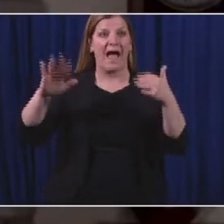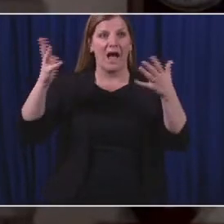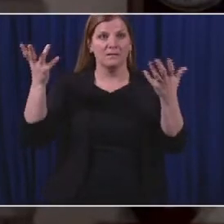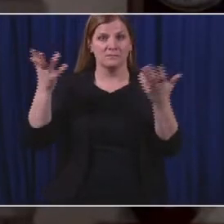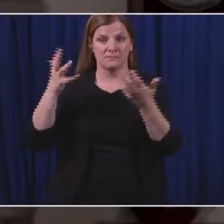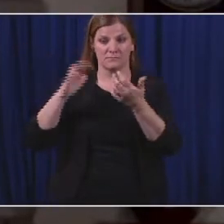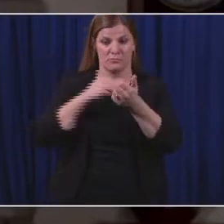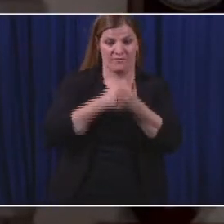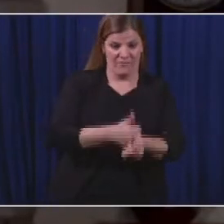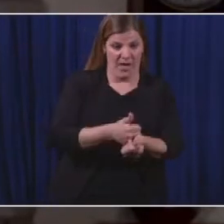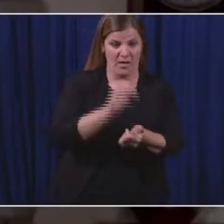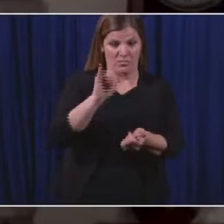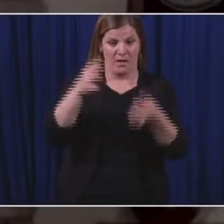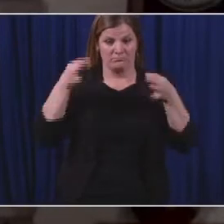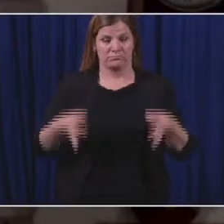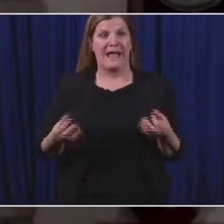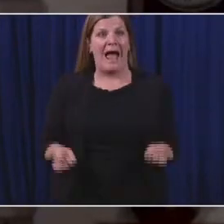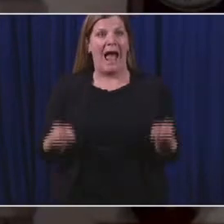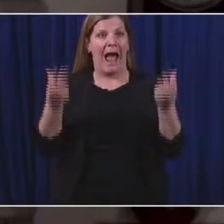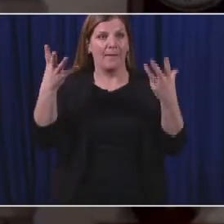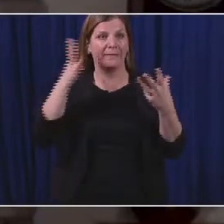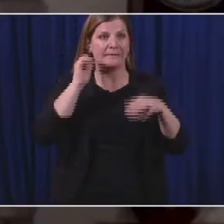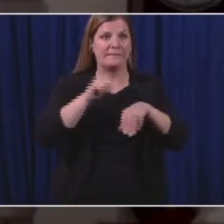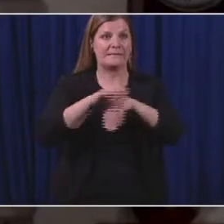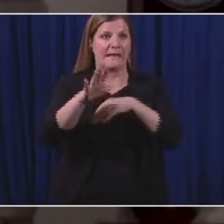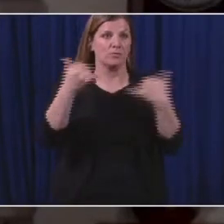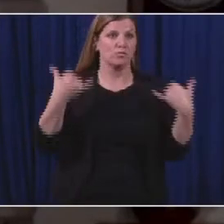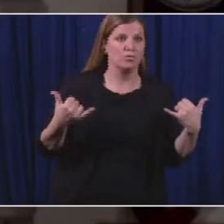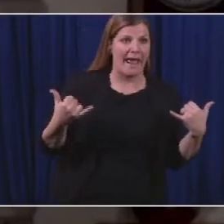tomorrow is